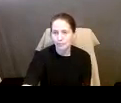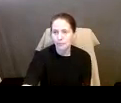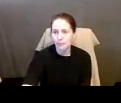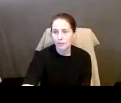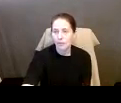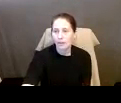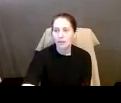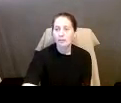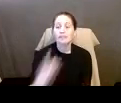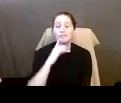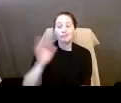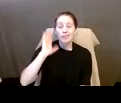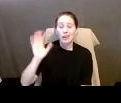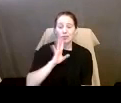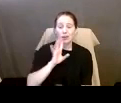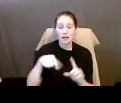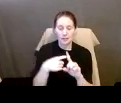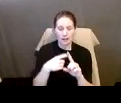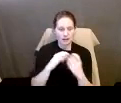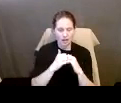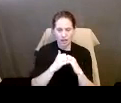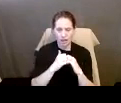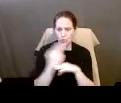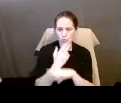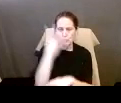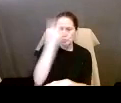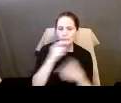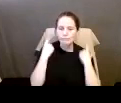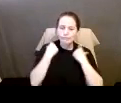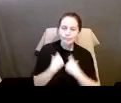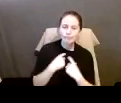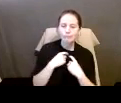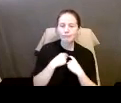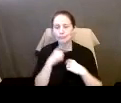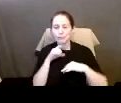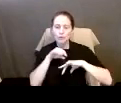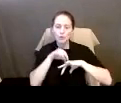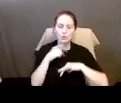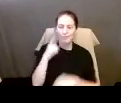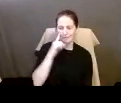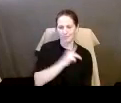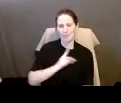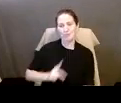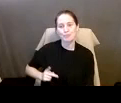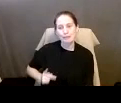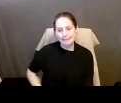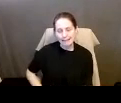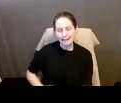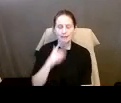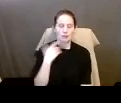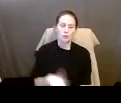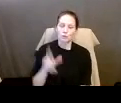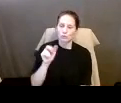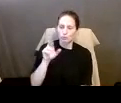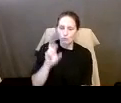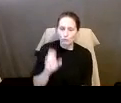about how amethyst was used in beautiful jewelry for people like Egyptian princesses, and how it's incredibly rare, how it's